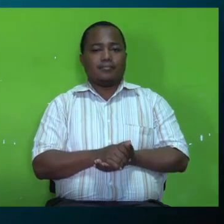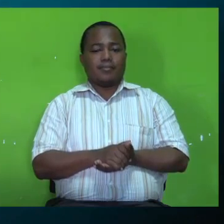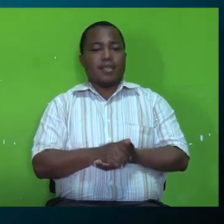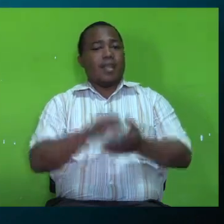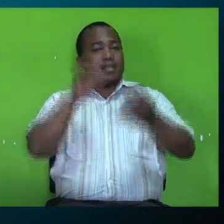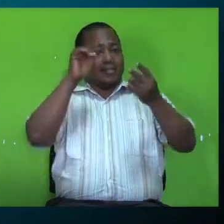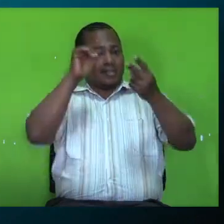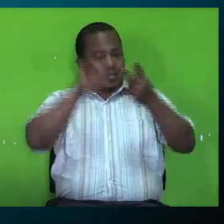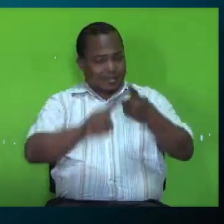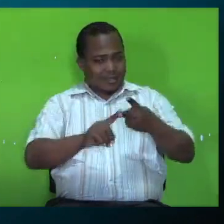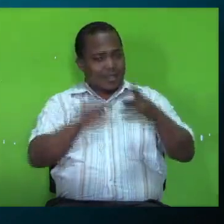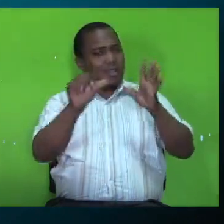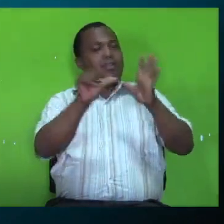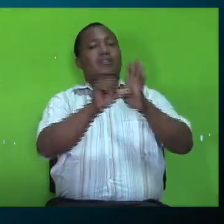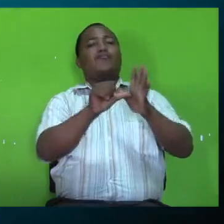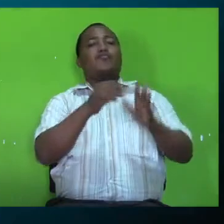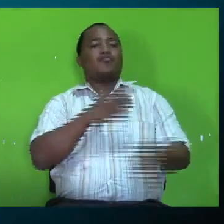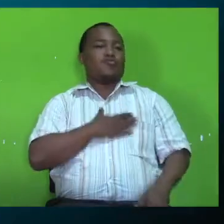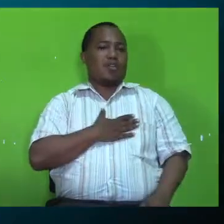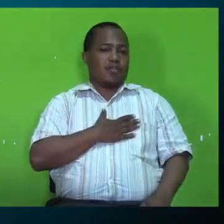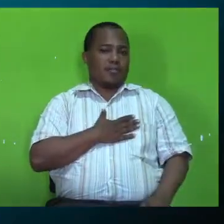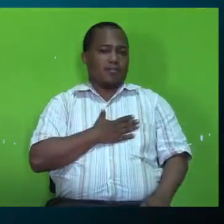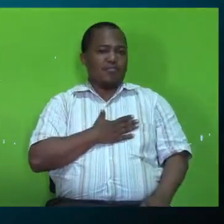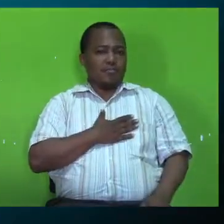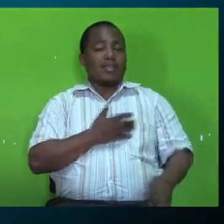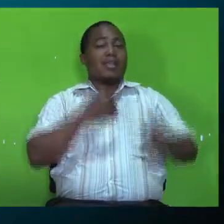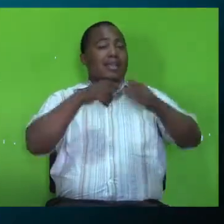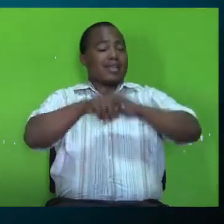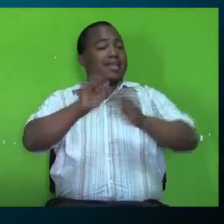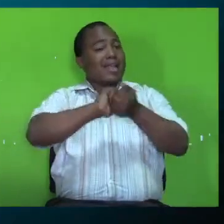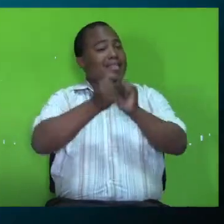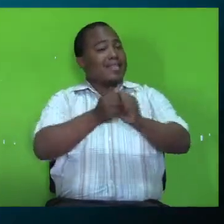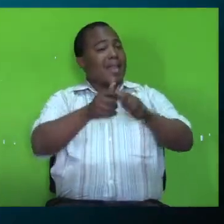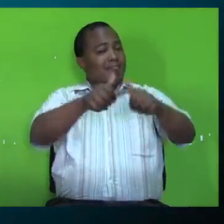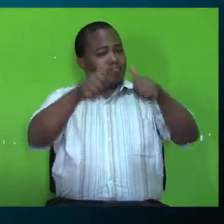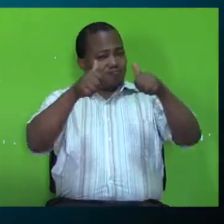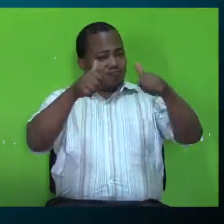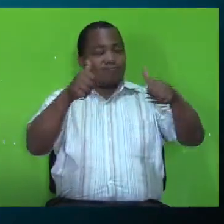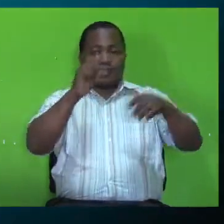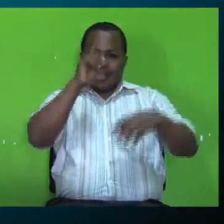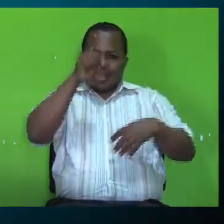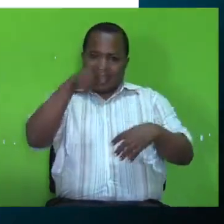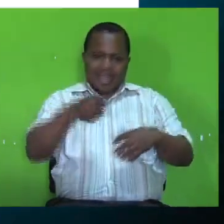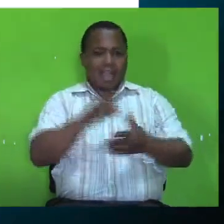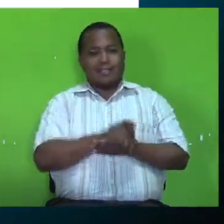Again, my dears, an amazing issue is that